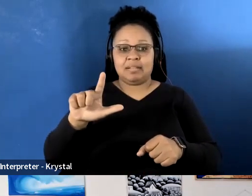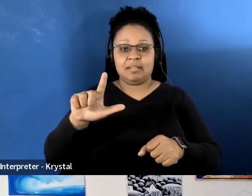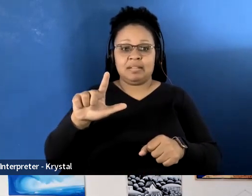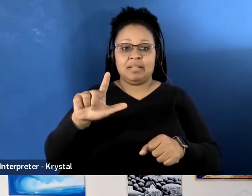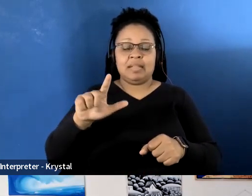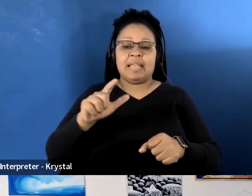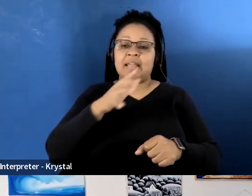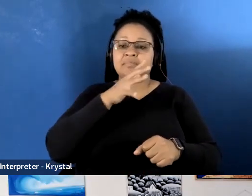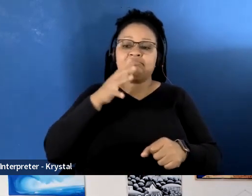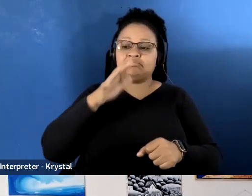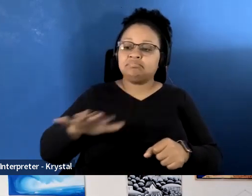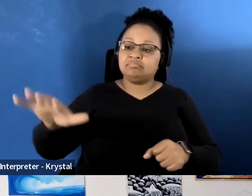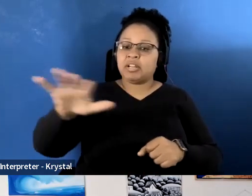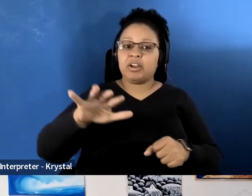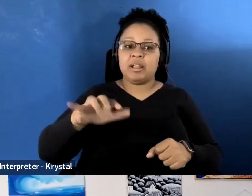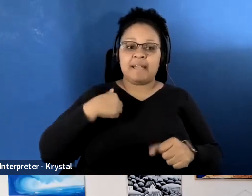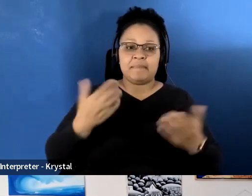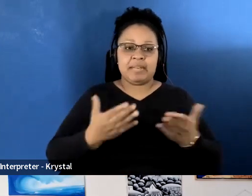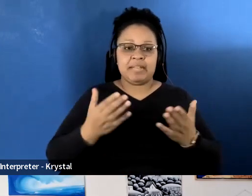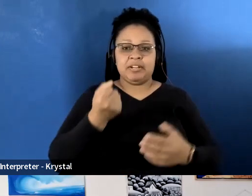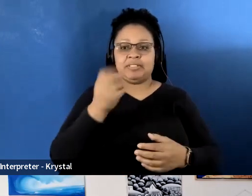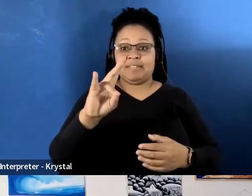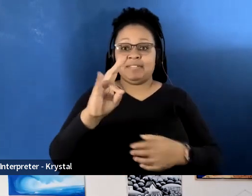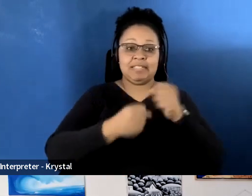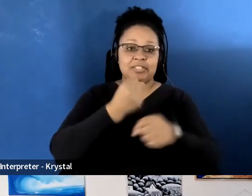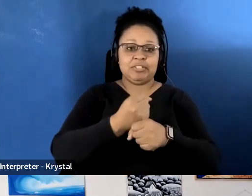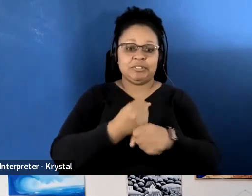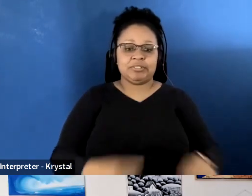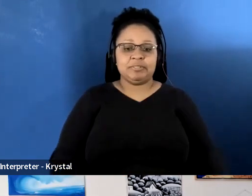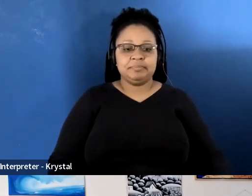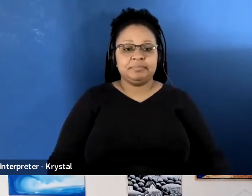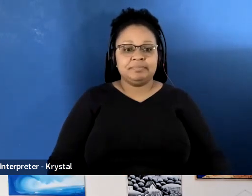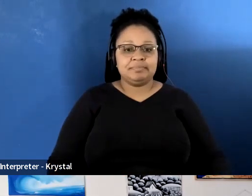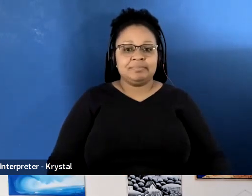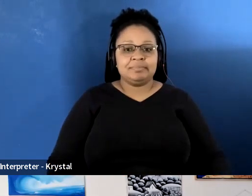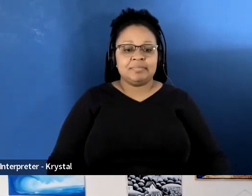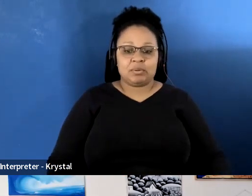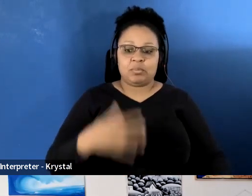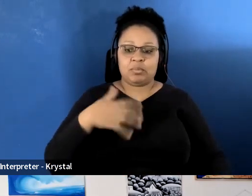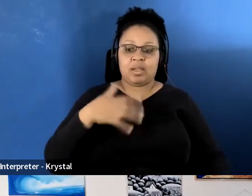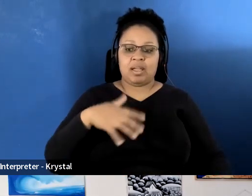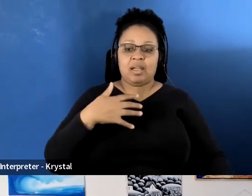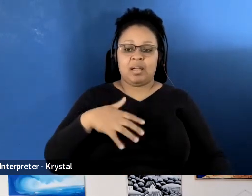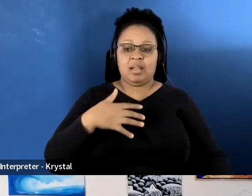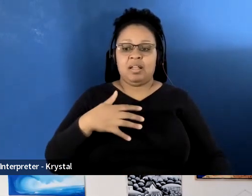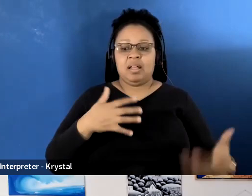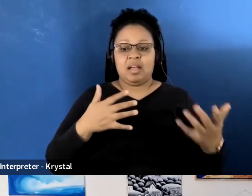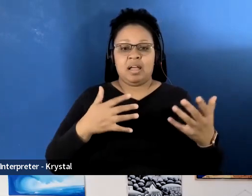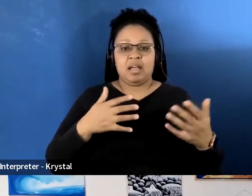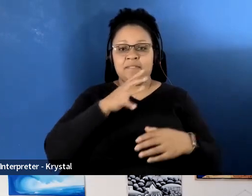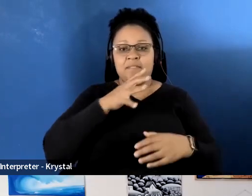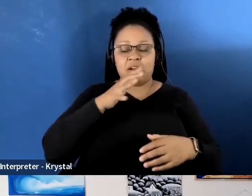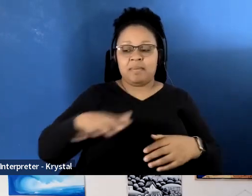semi-rural area, and I've been here for 17 years. Wow. Well, I'm in a pretty rural area myself. Been here a little